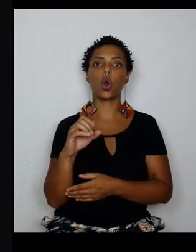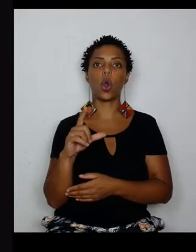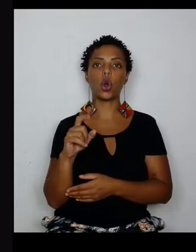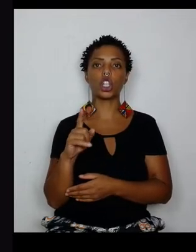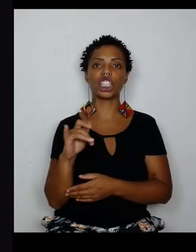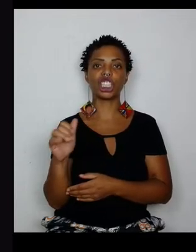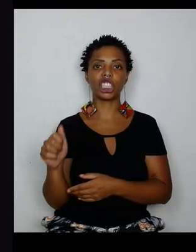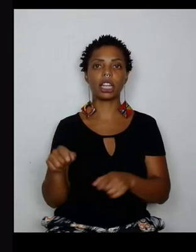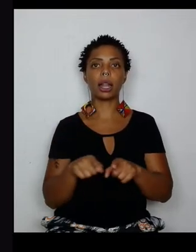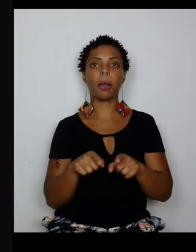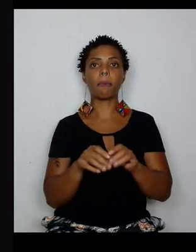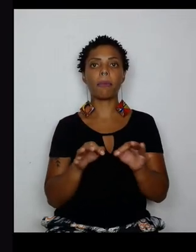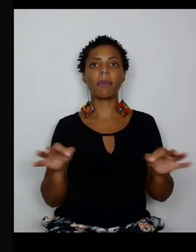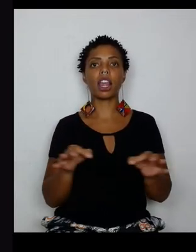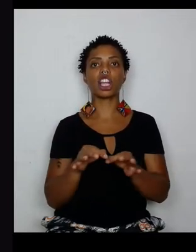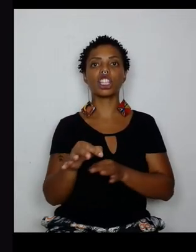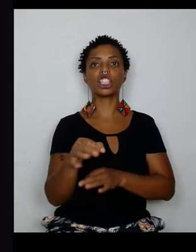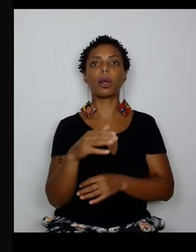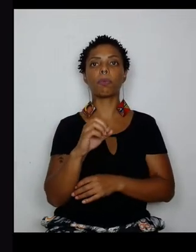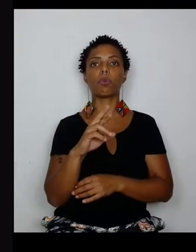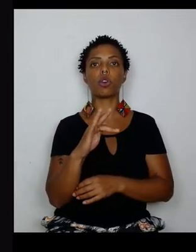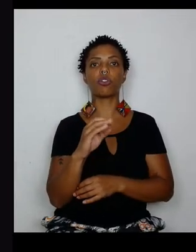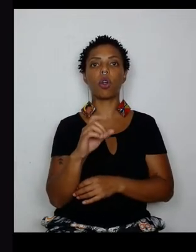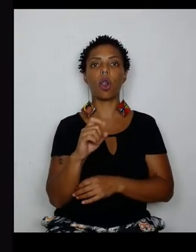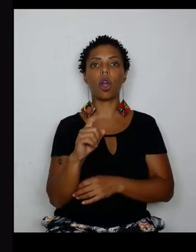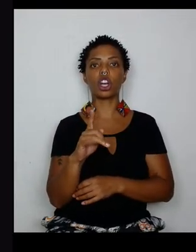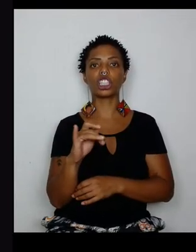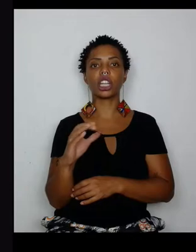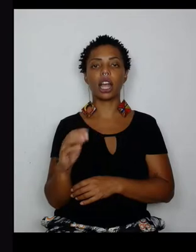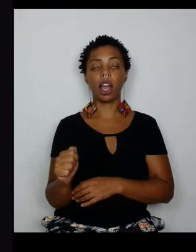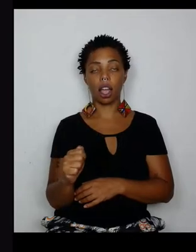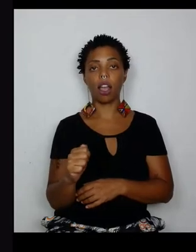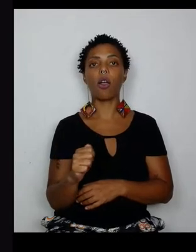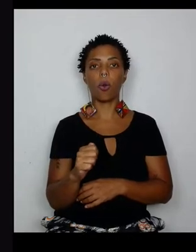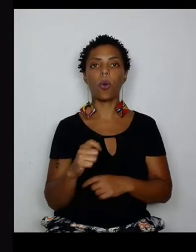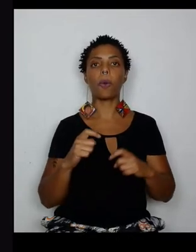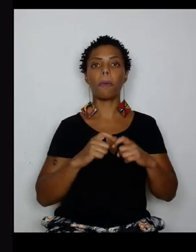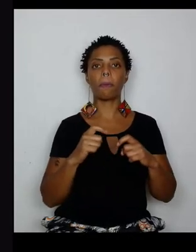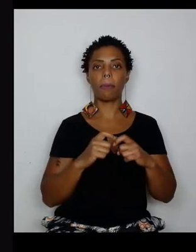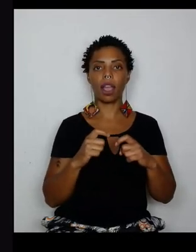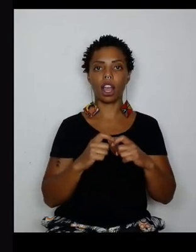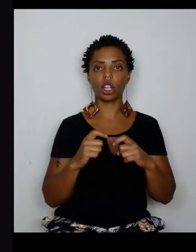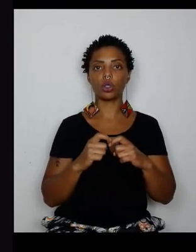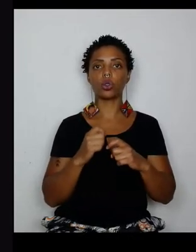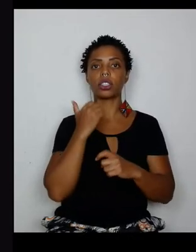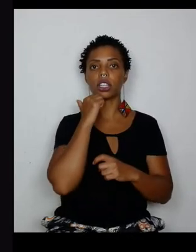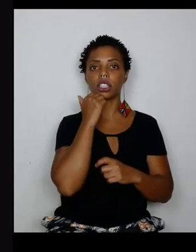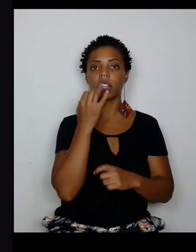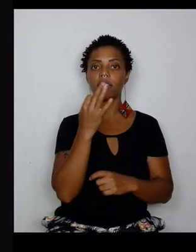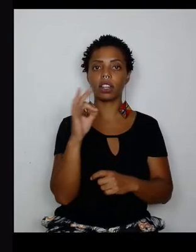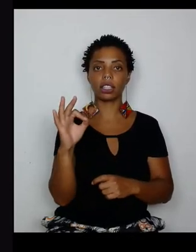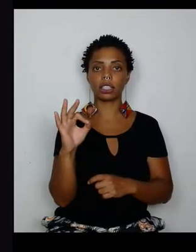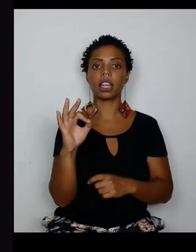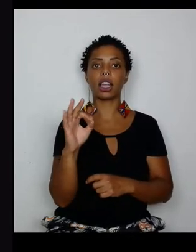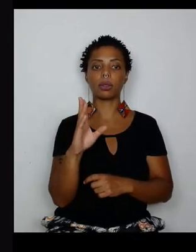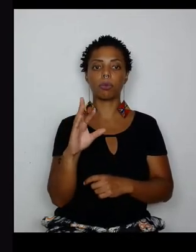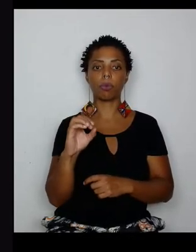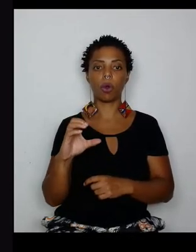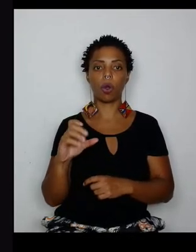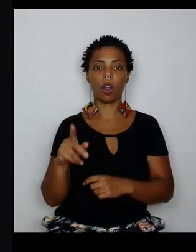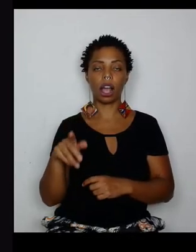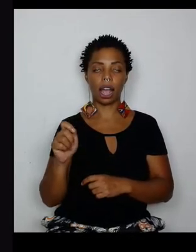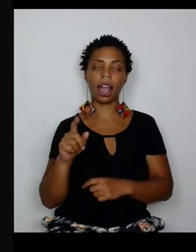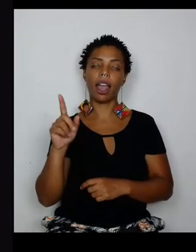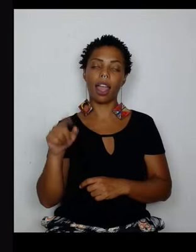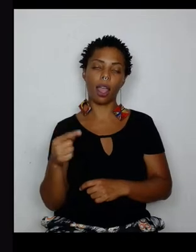french physician and scientist paul braca one of the pioneers of this pseudoscience was also the